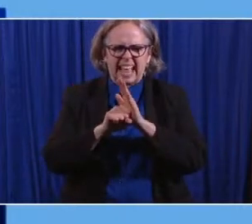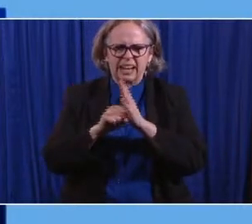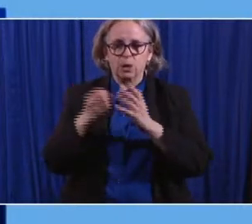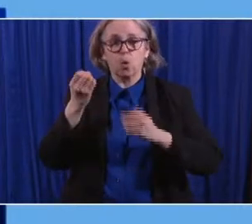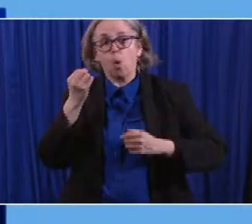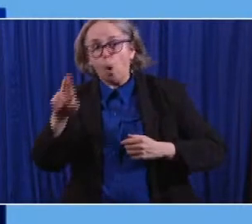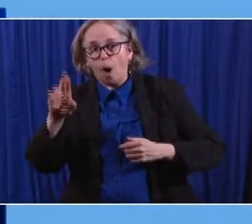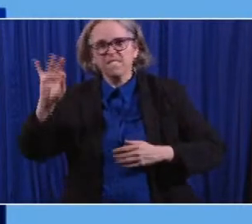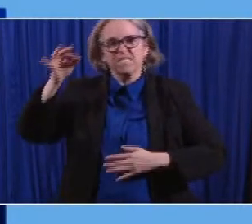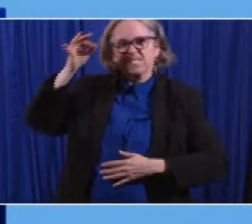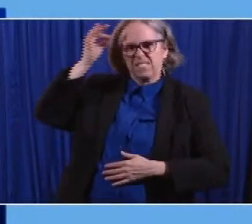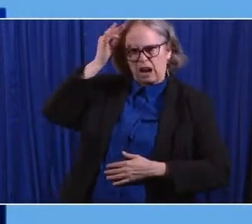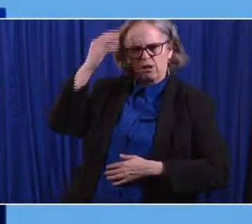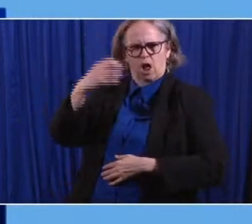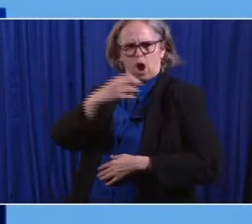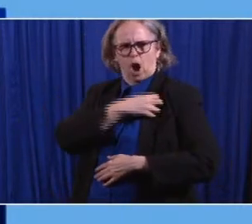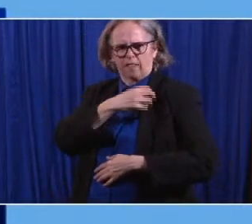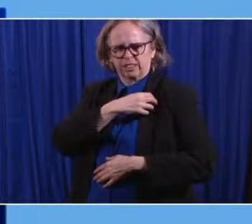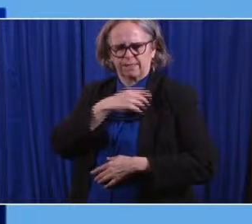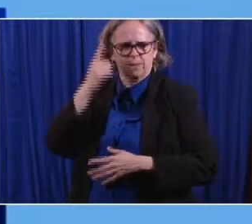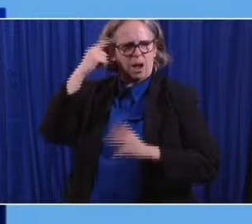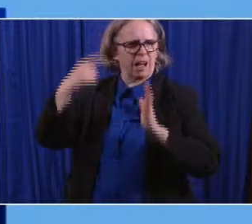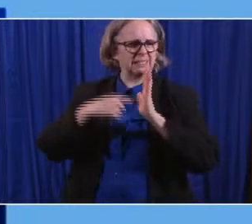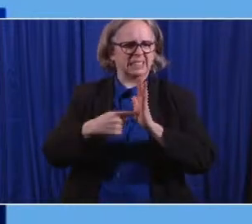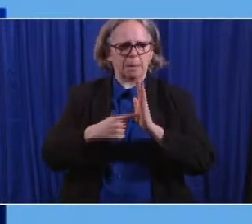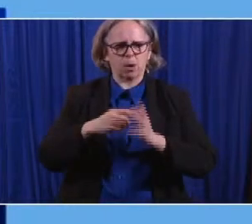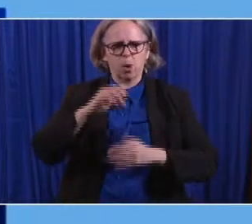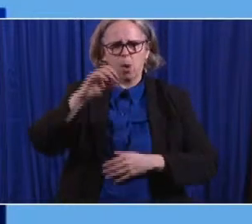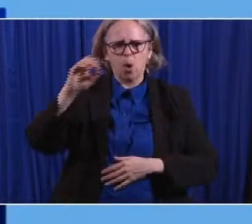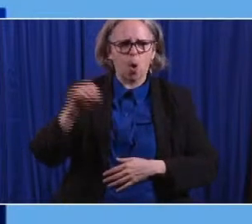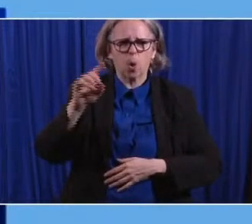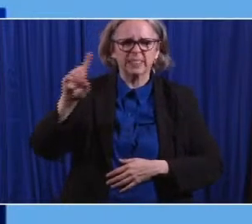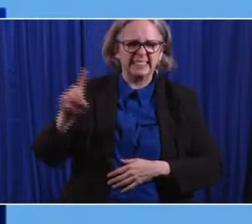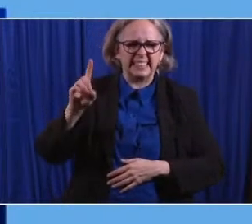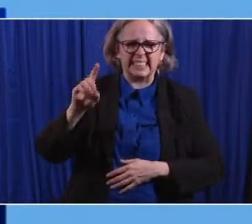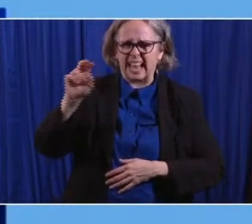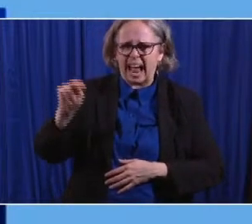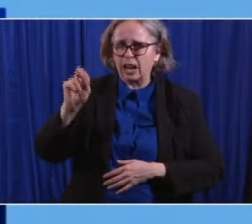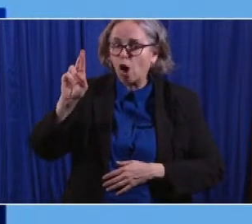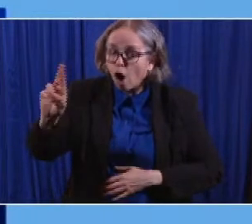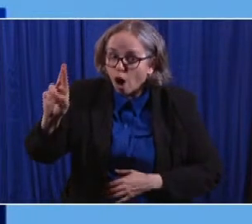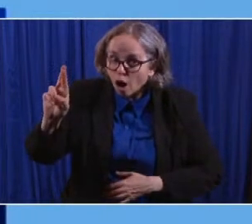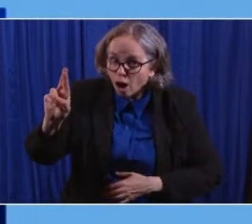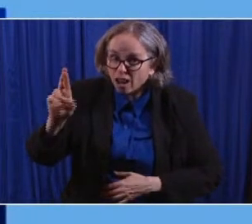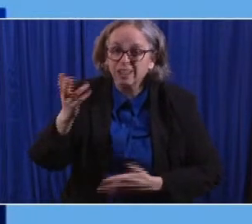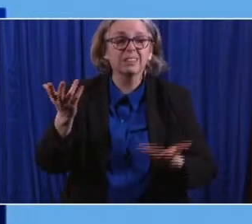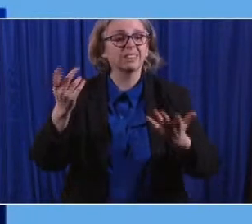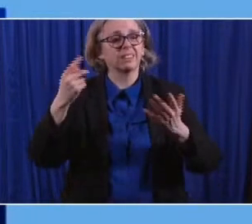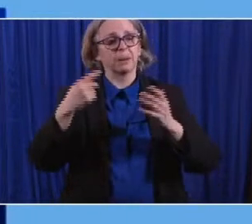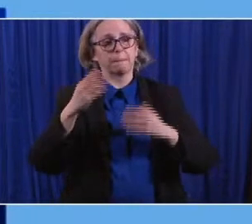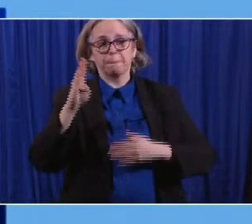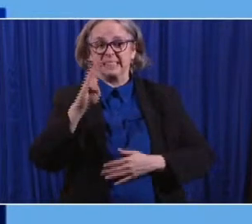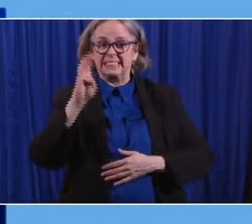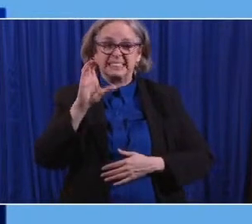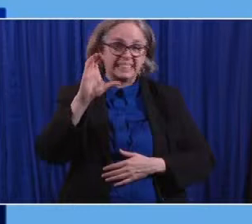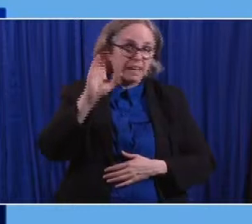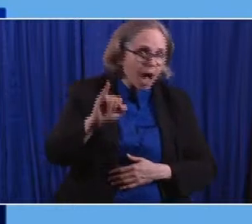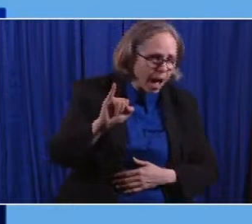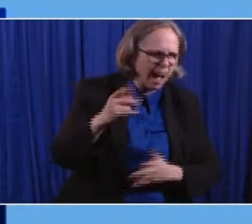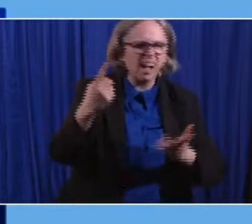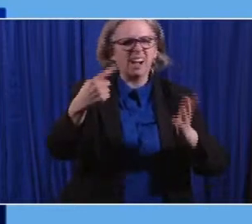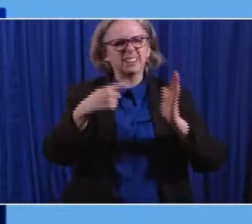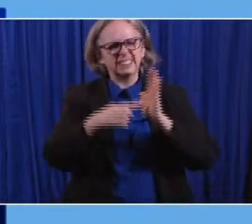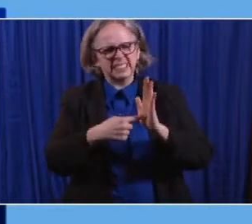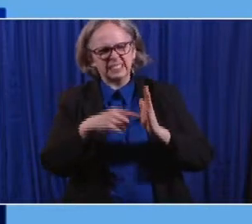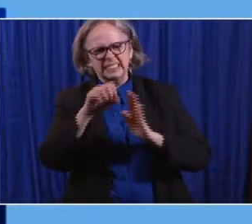of Natural Resource Enforcement staff, pharmacy board investigators, BCI agents, state fire marshal employees,